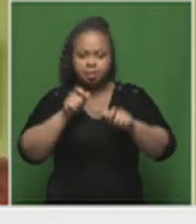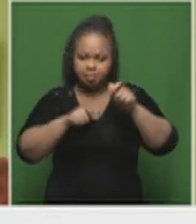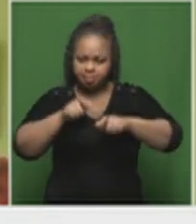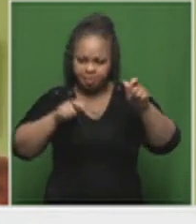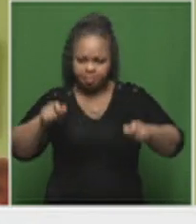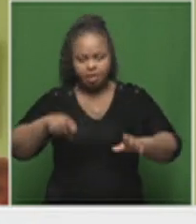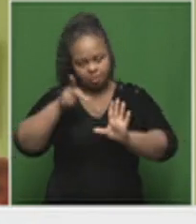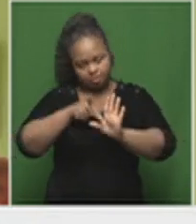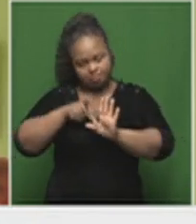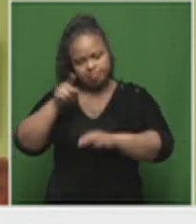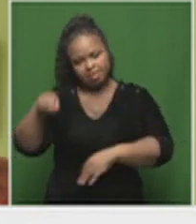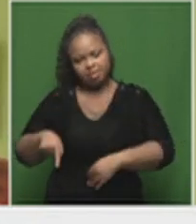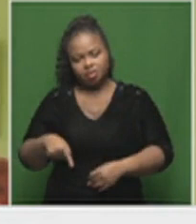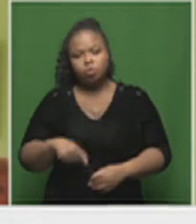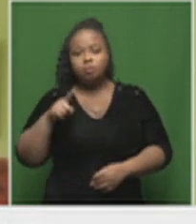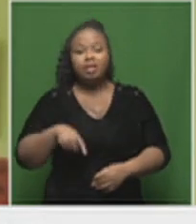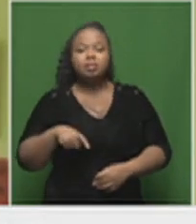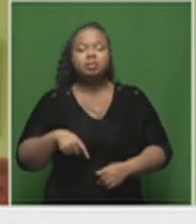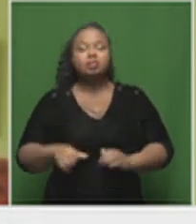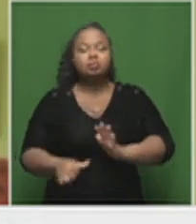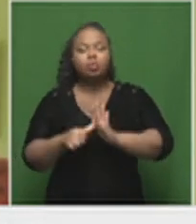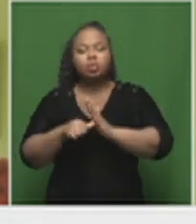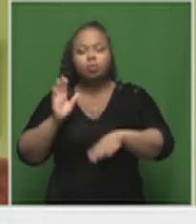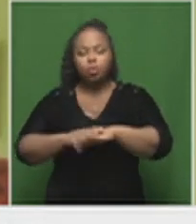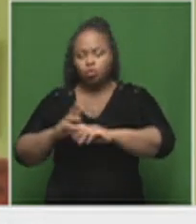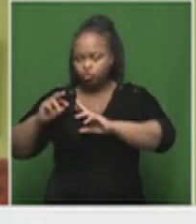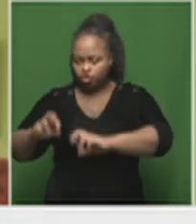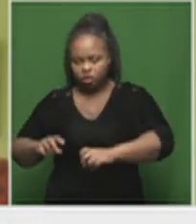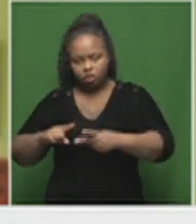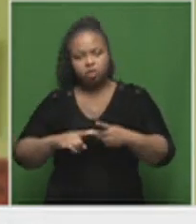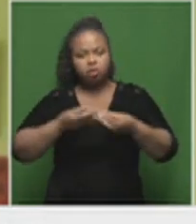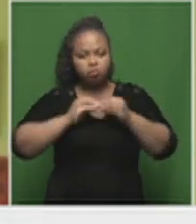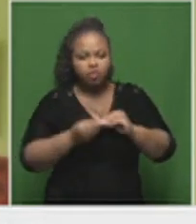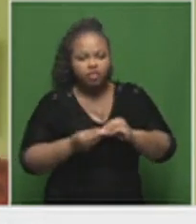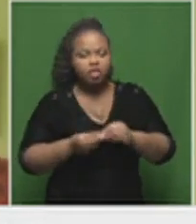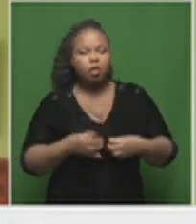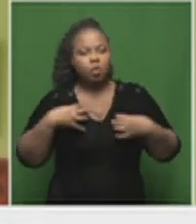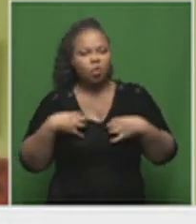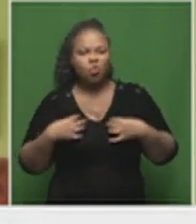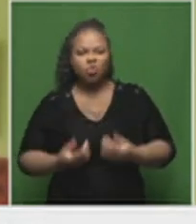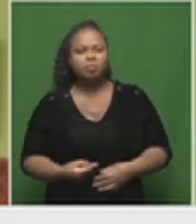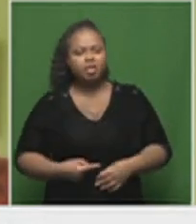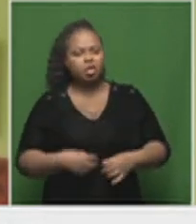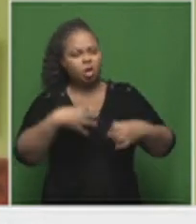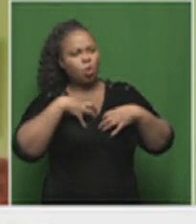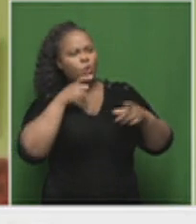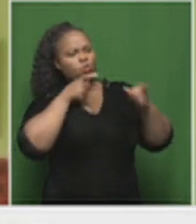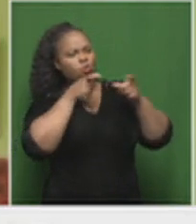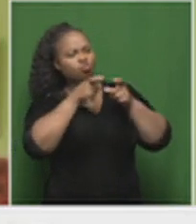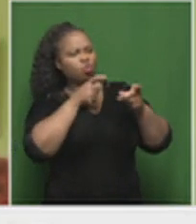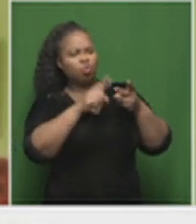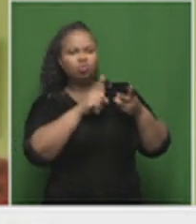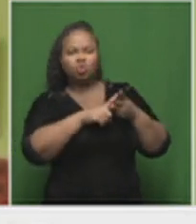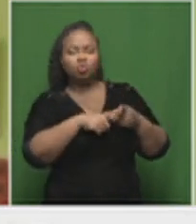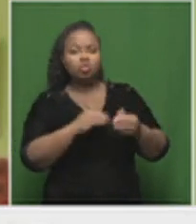to ensure that we invest in research capabilities, in manufacturing capabilities, do away with monopolies and do away with patent